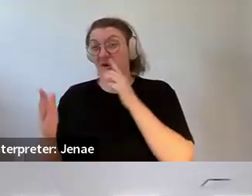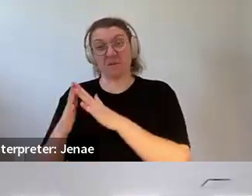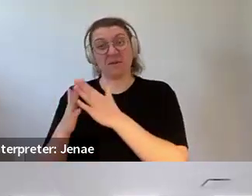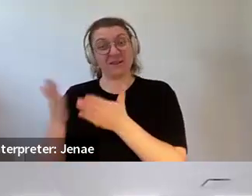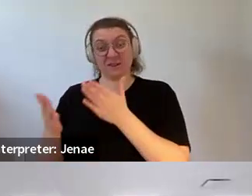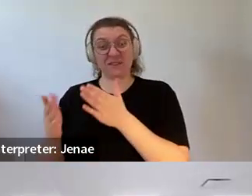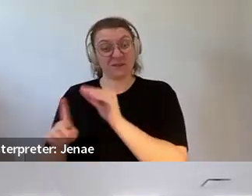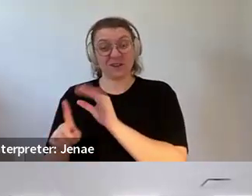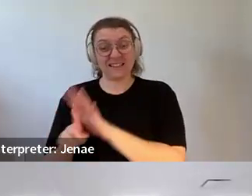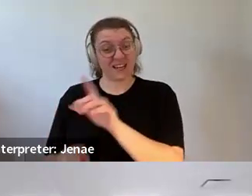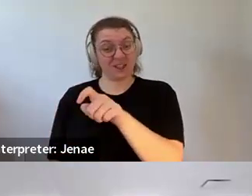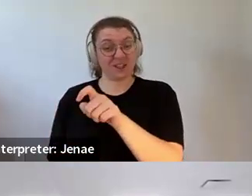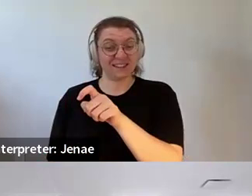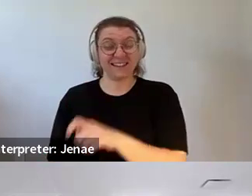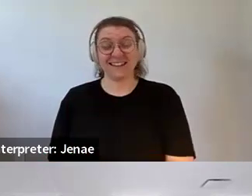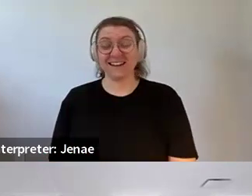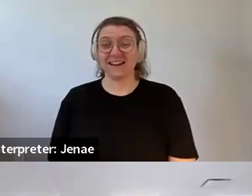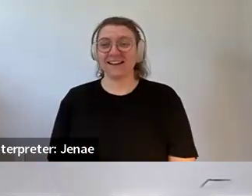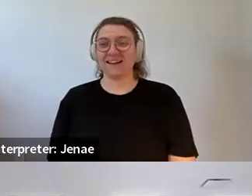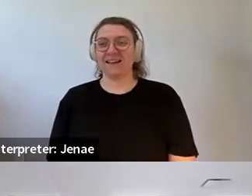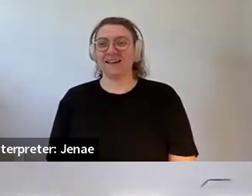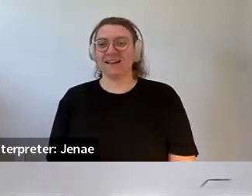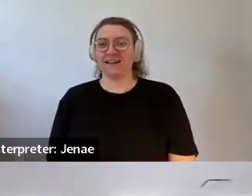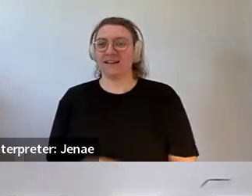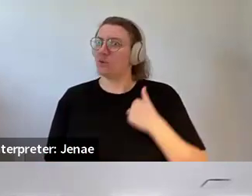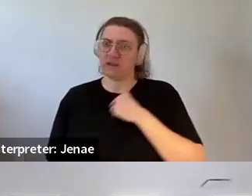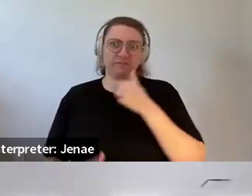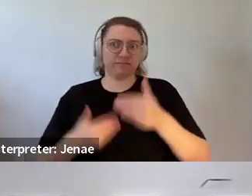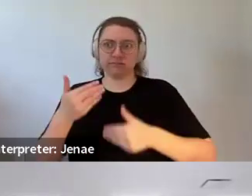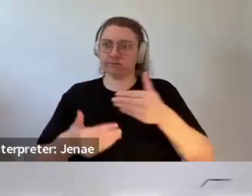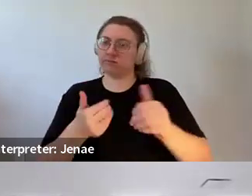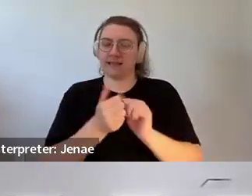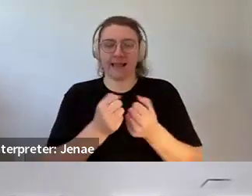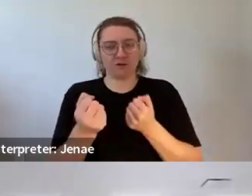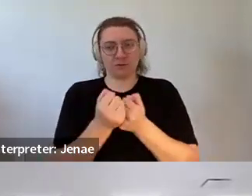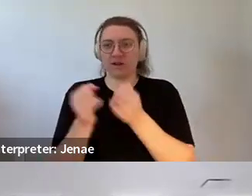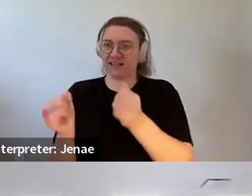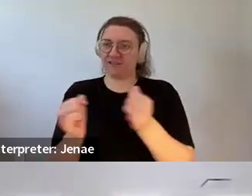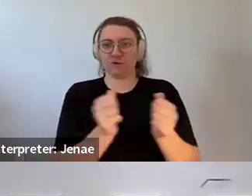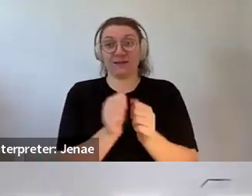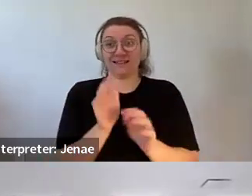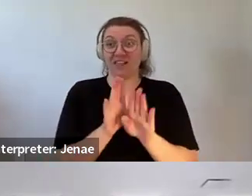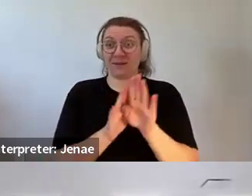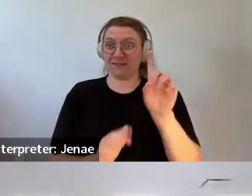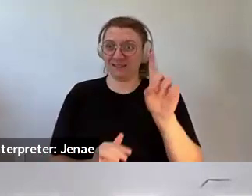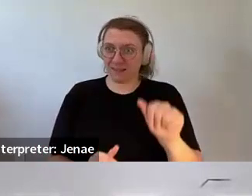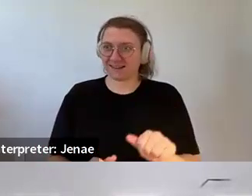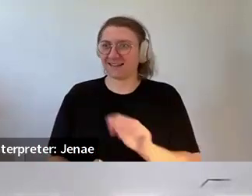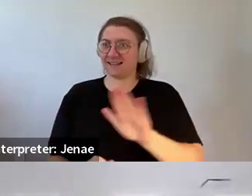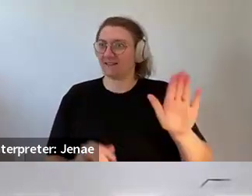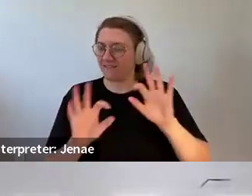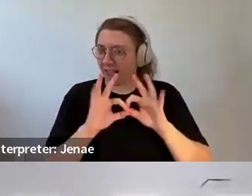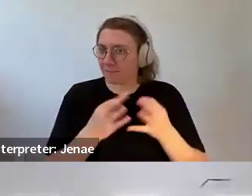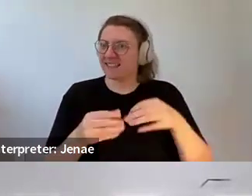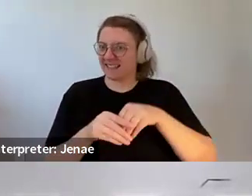Yeah. Because we've certainly come a very long way when it comes to how we support individuals with developmental disabilities and their families in the state